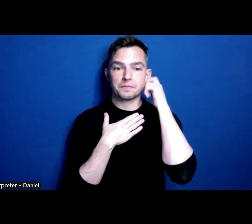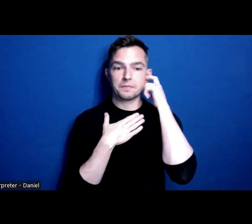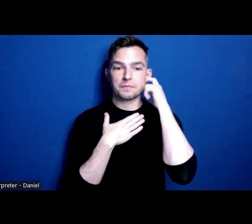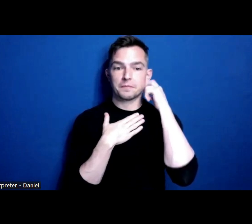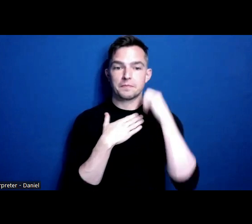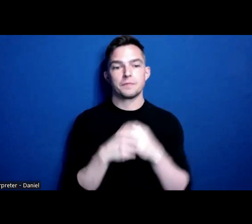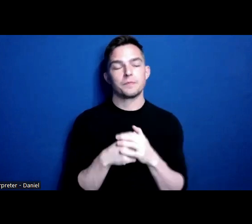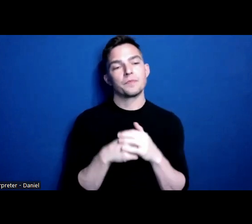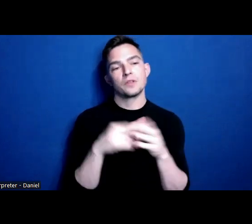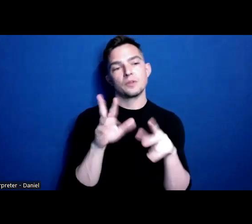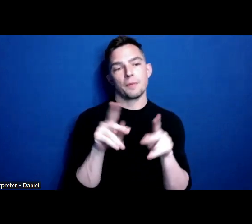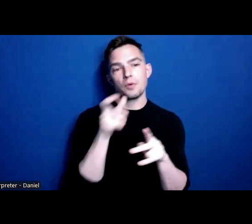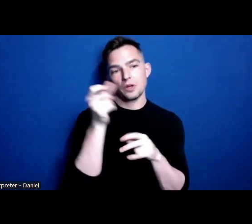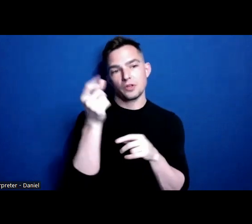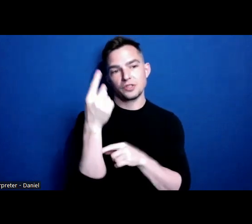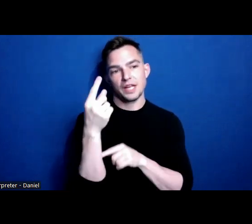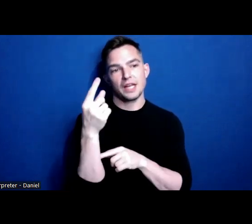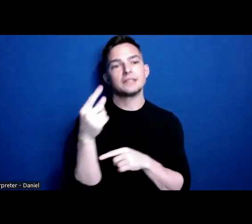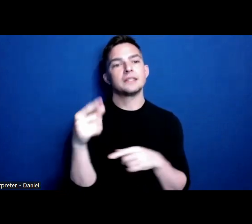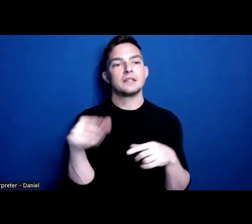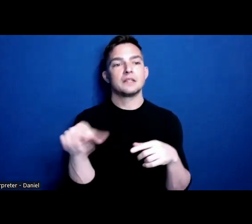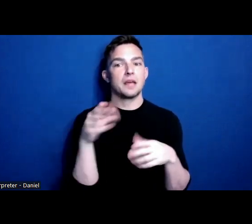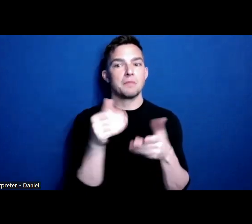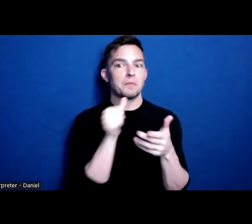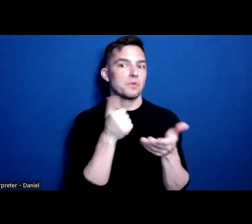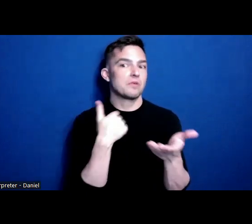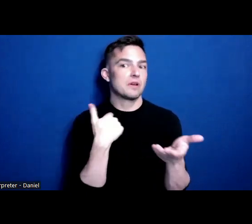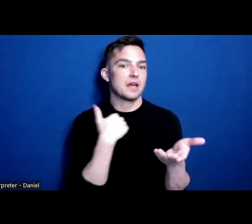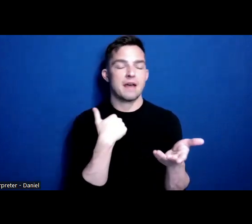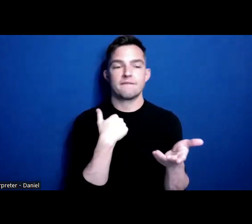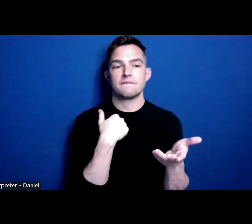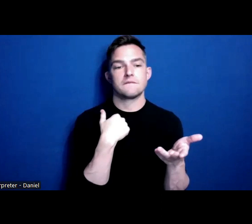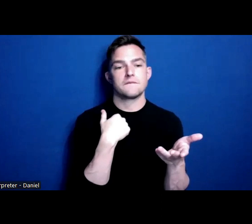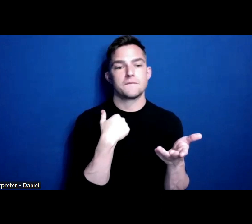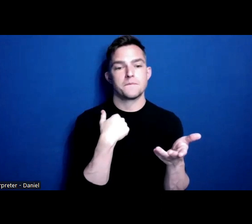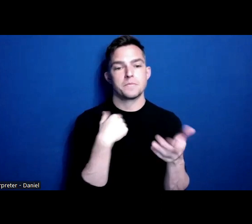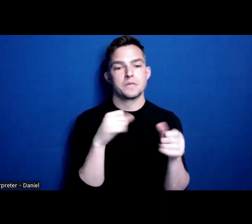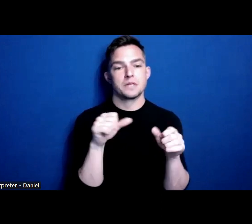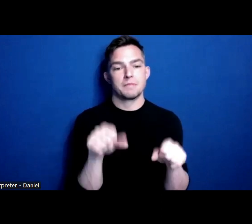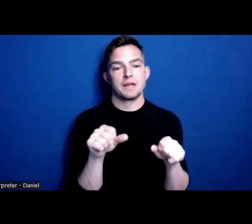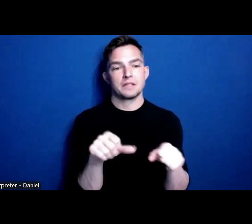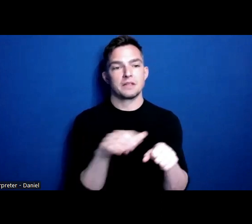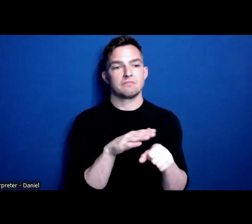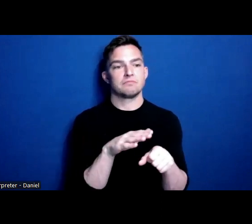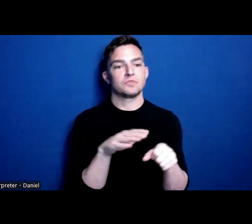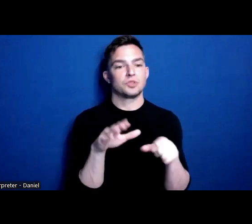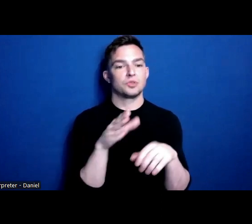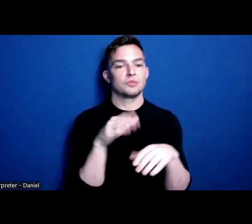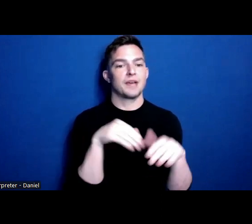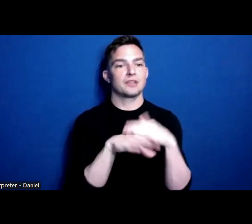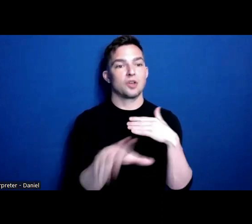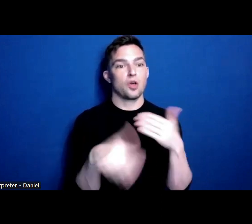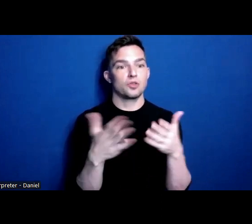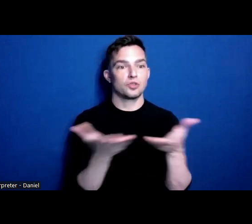So for persons who understand that they may not have a full capacity to all services, this is a